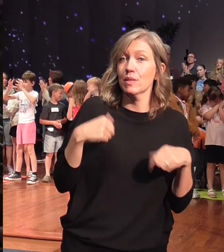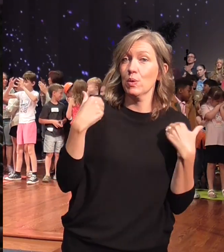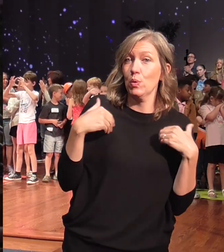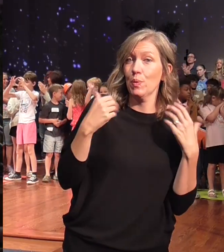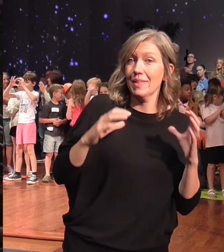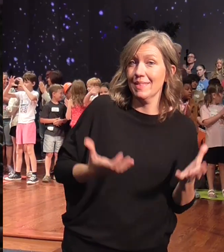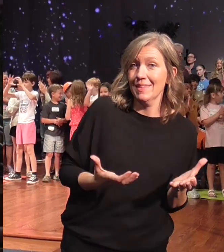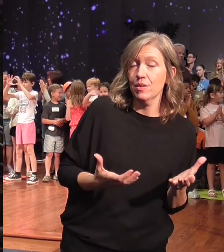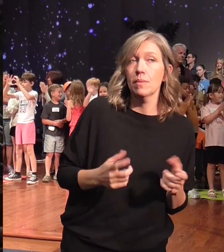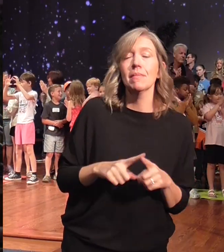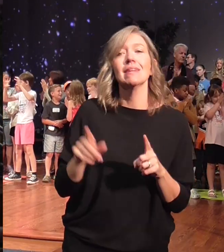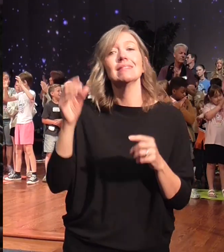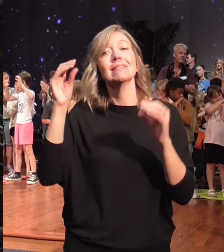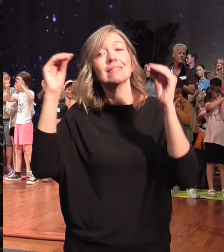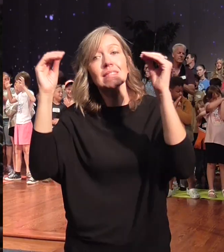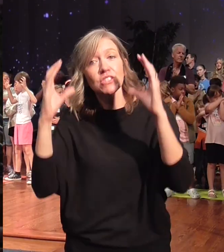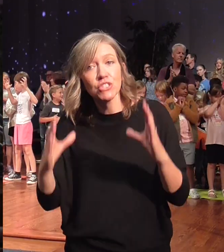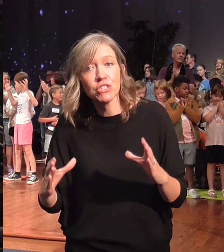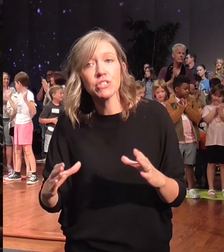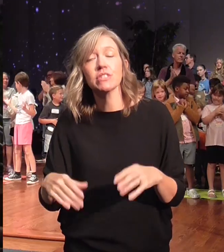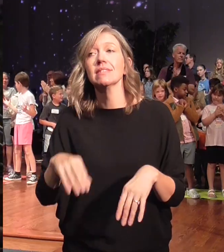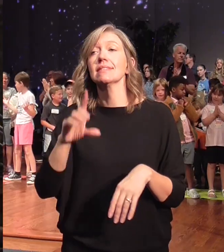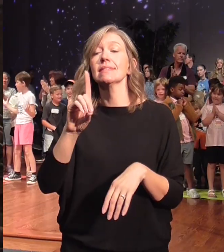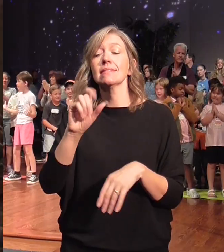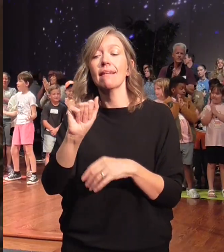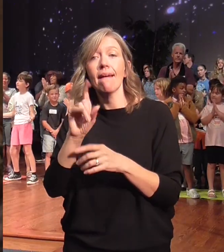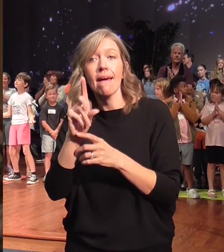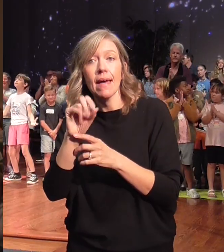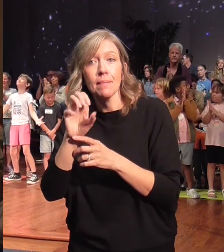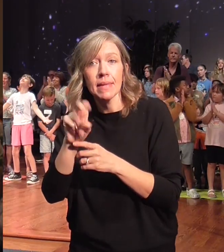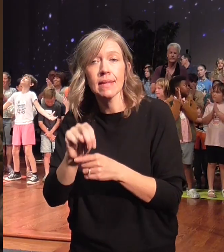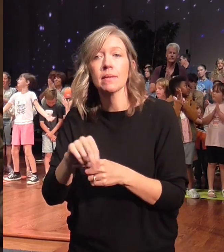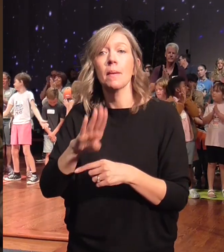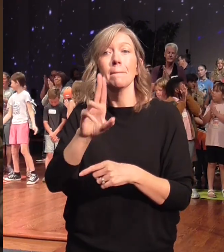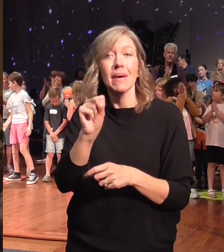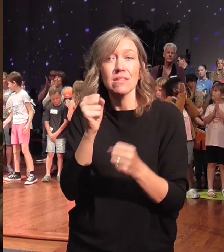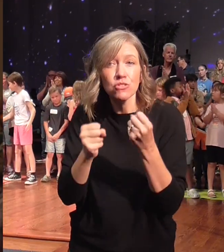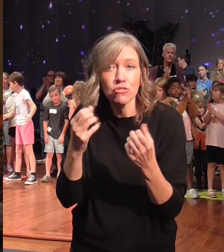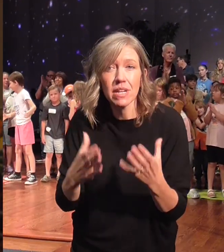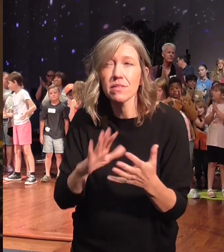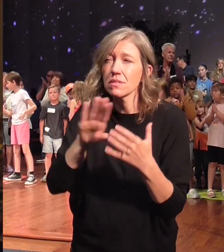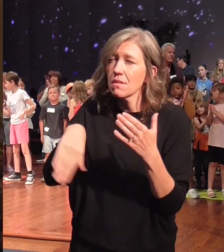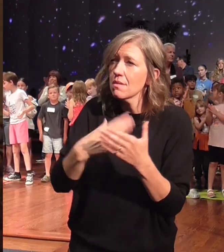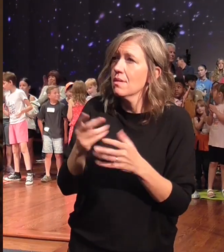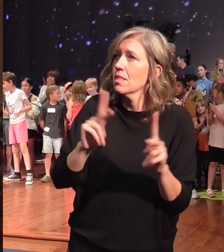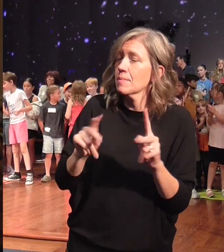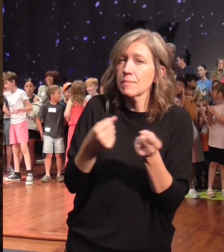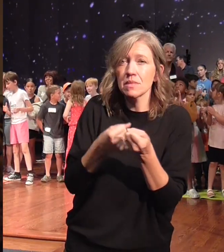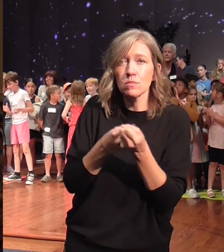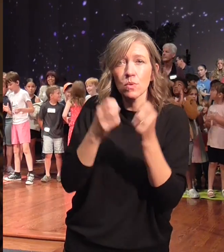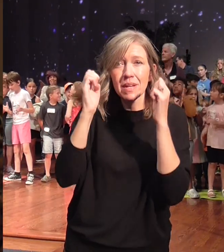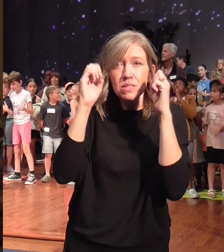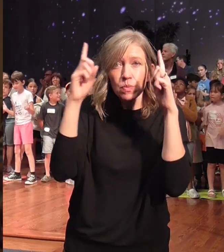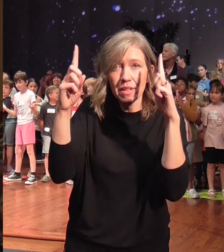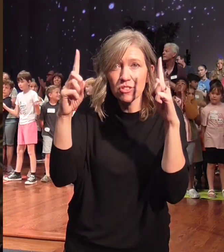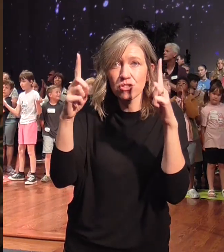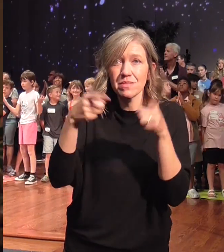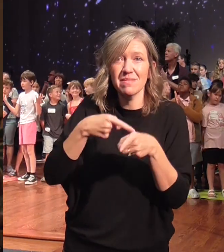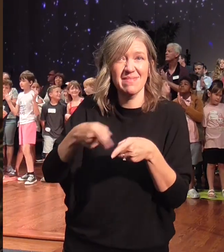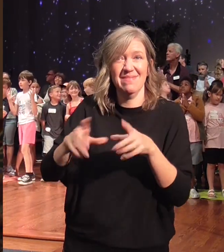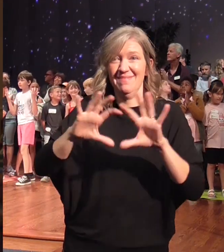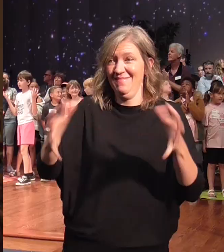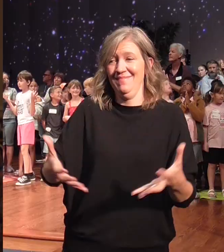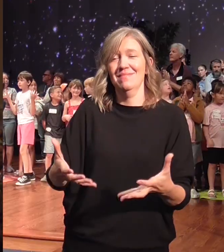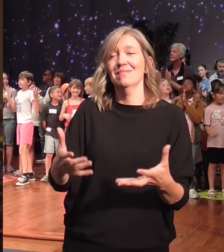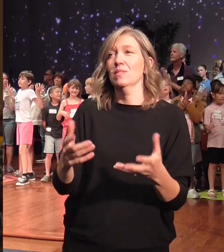all of those teachers and administrators and bus drivers and all the people that make our education happen. And one more